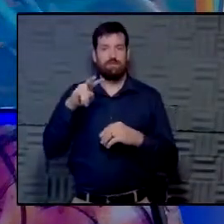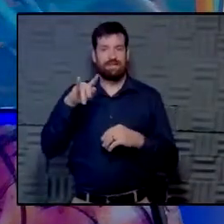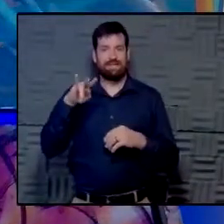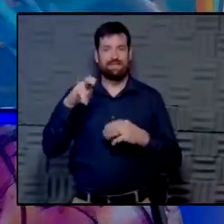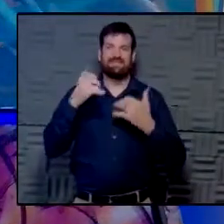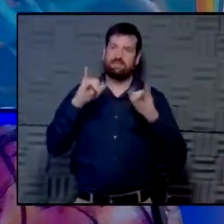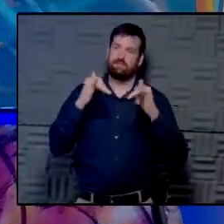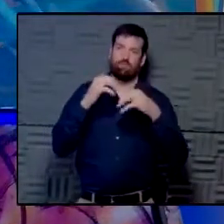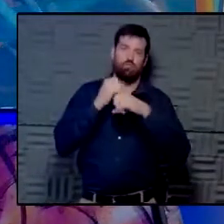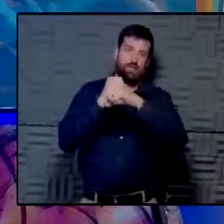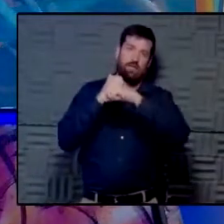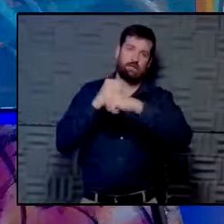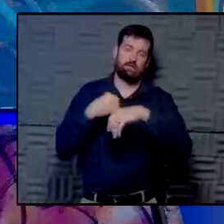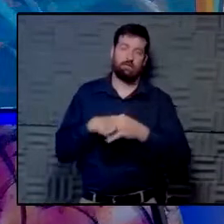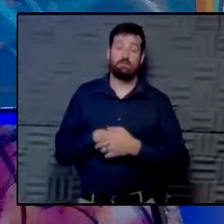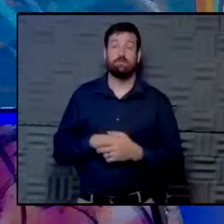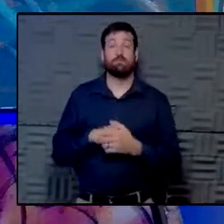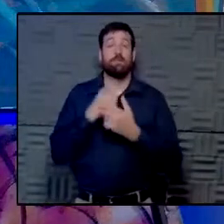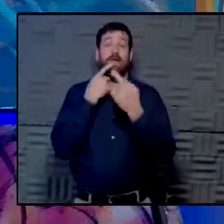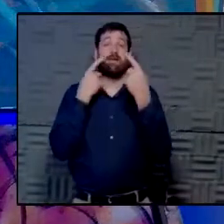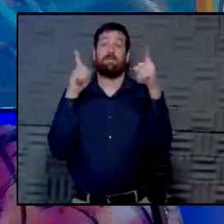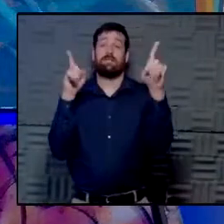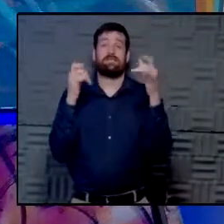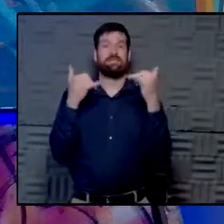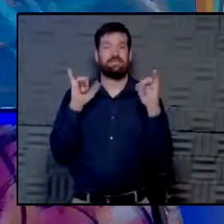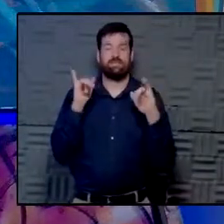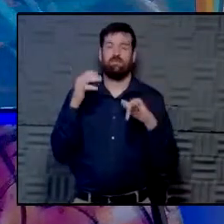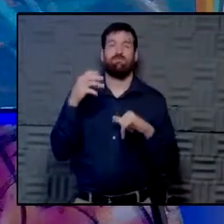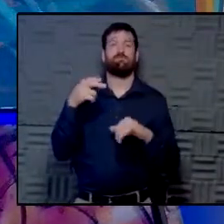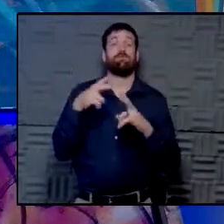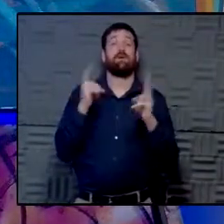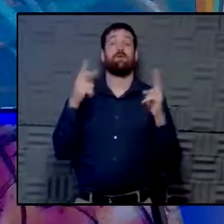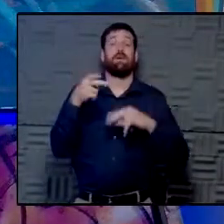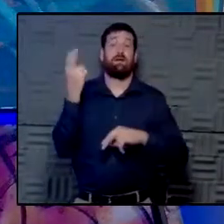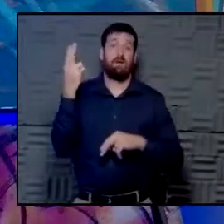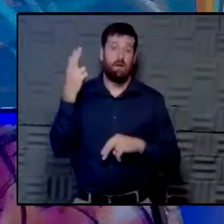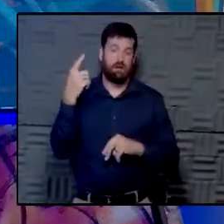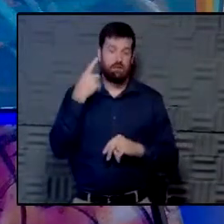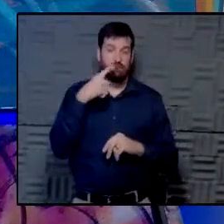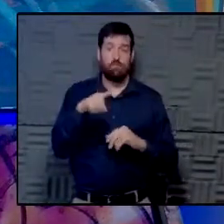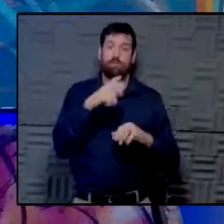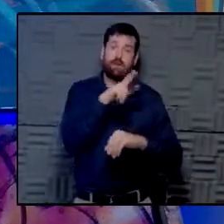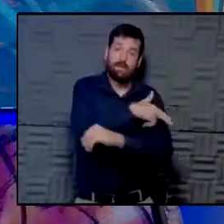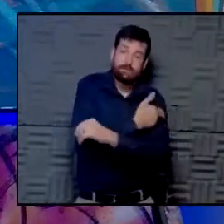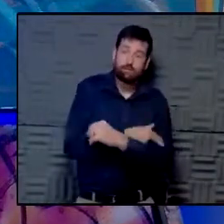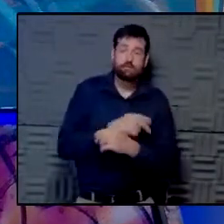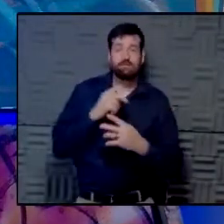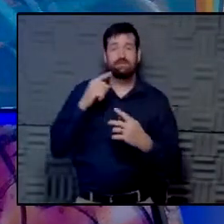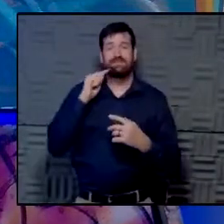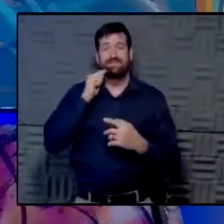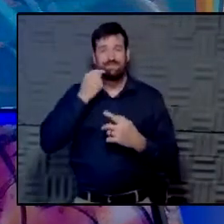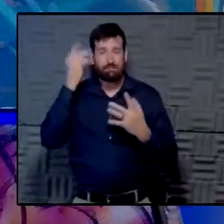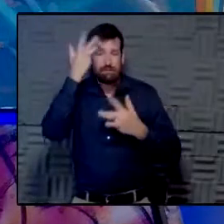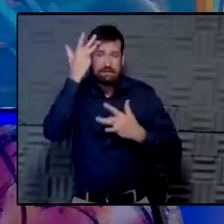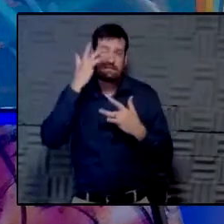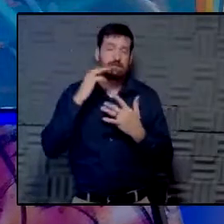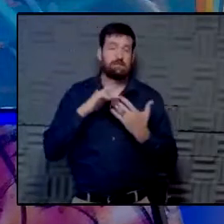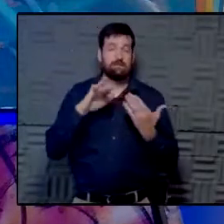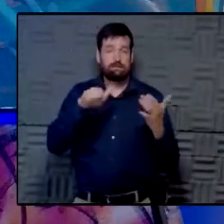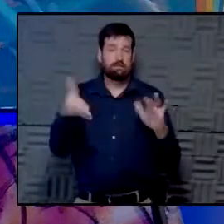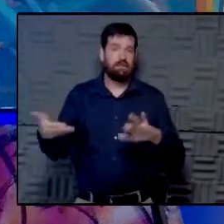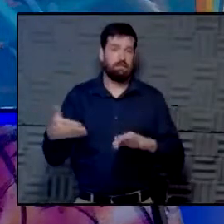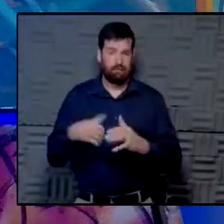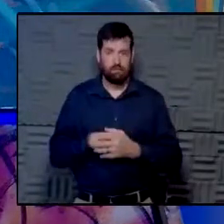protect you from that whole spectrum. The efficacy continues to be very high as far as hospitalization, severe disease, and death.